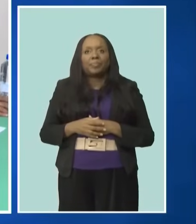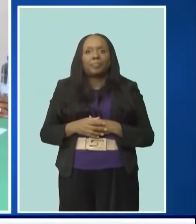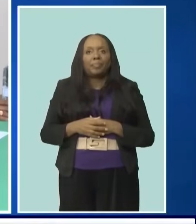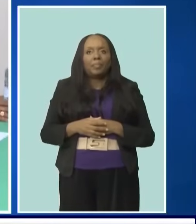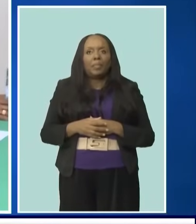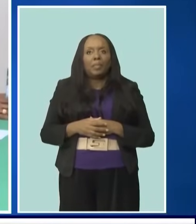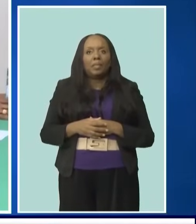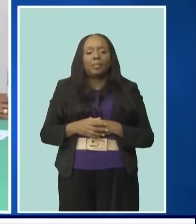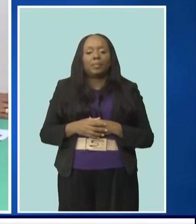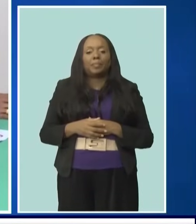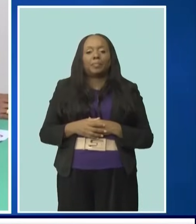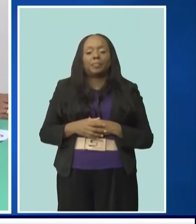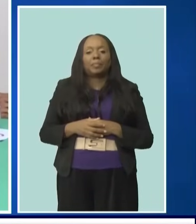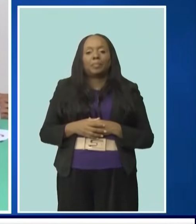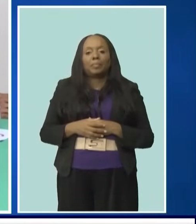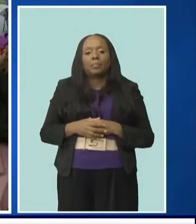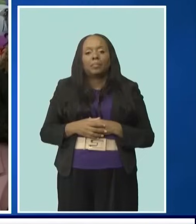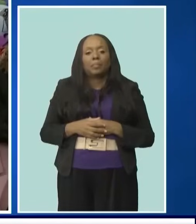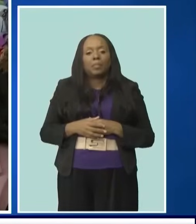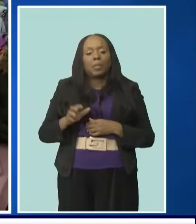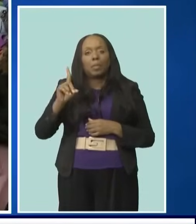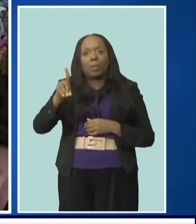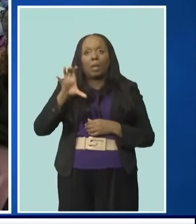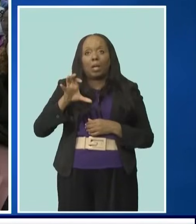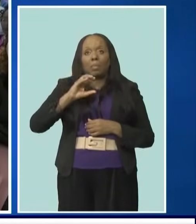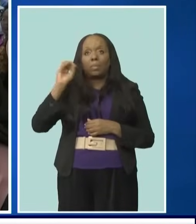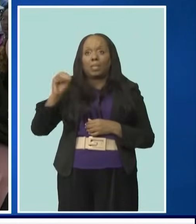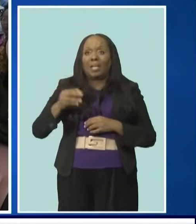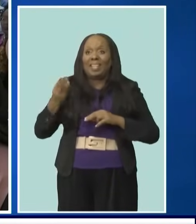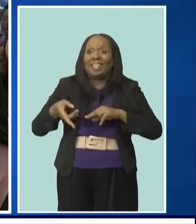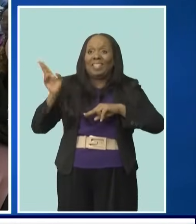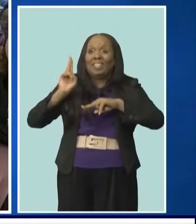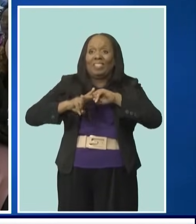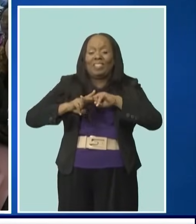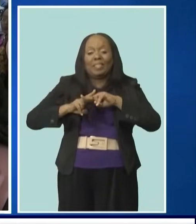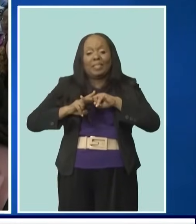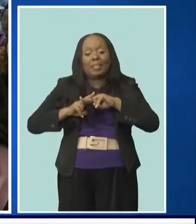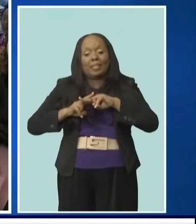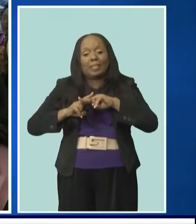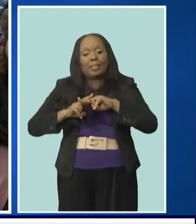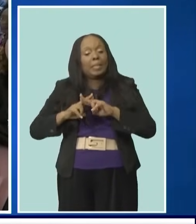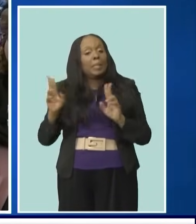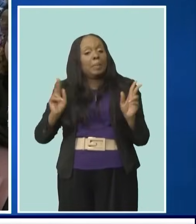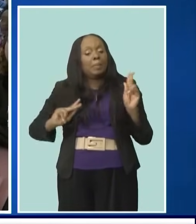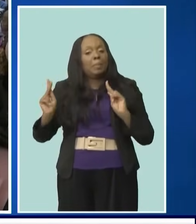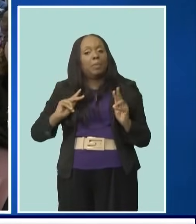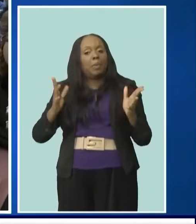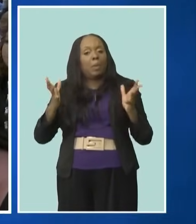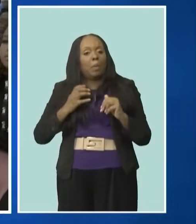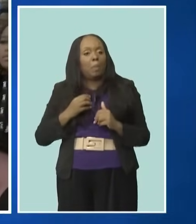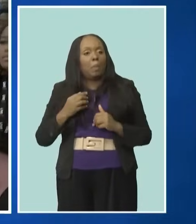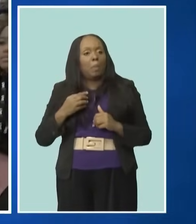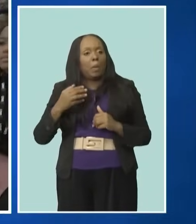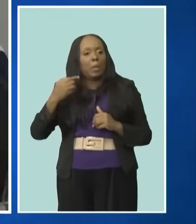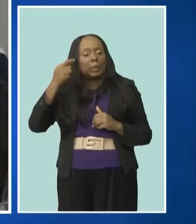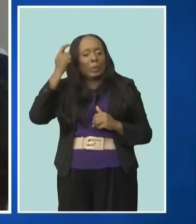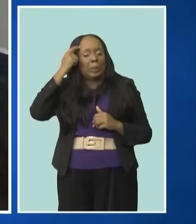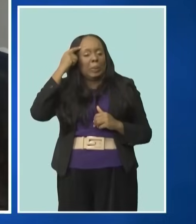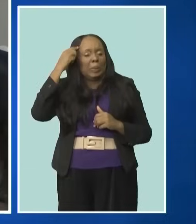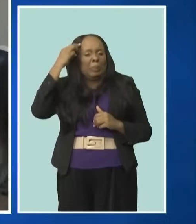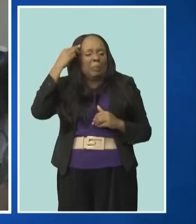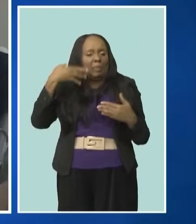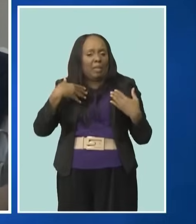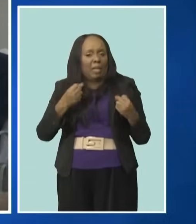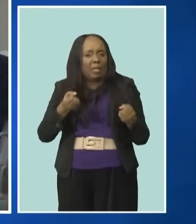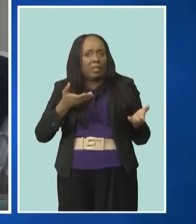has recorded a 100% increase in the number of individuals seeking psychological and mental health services during